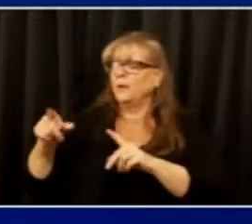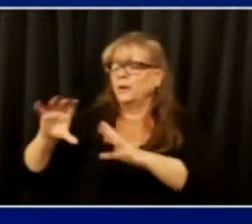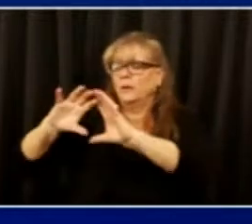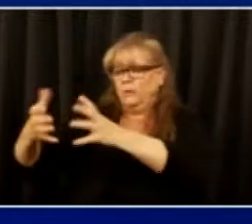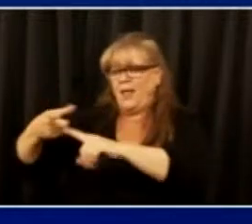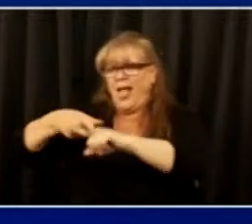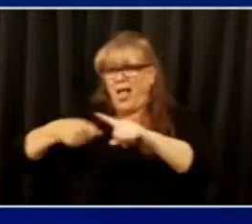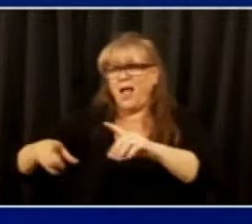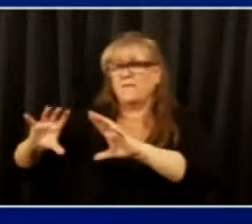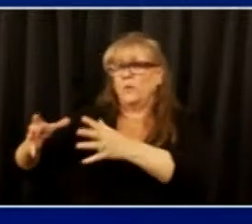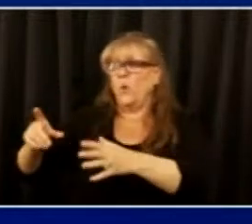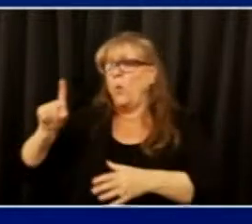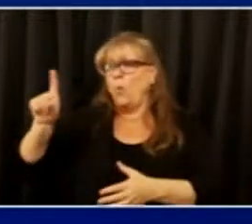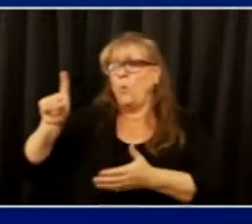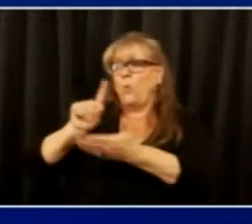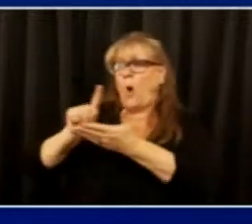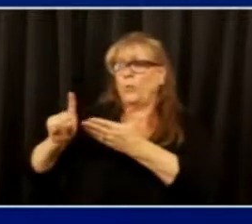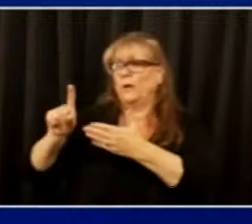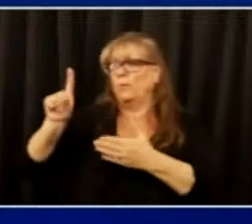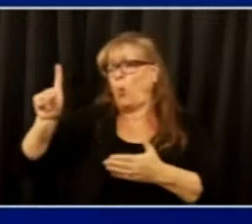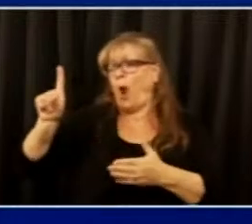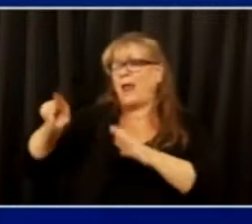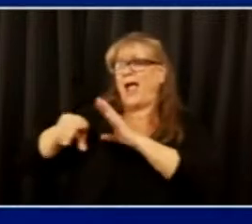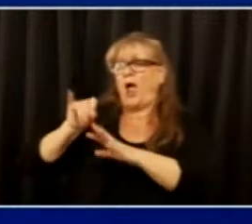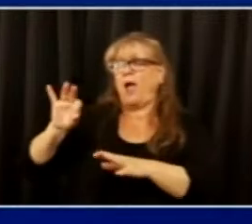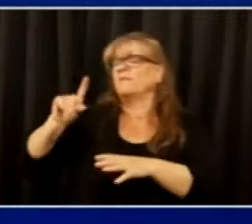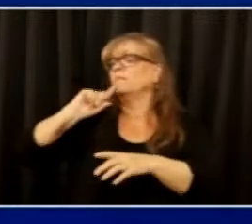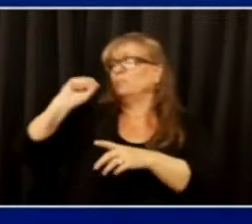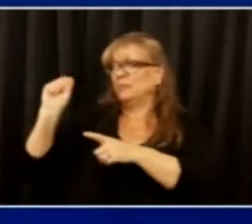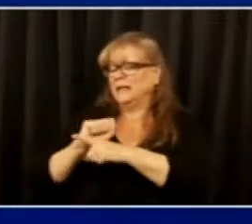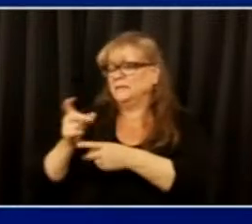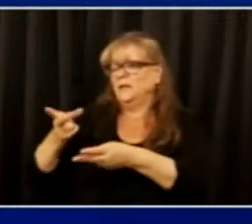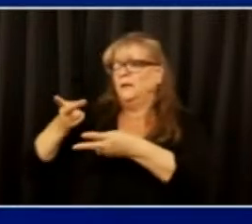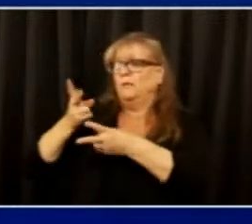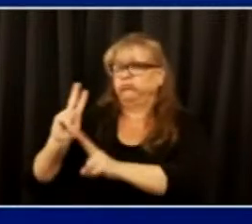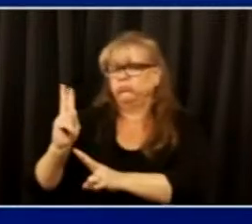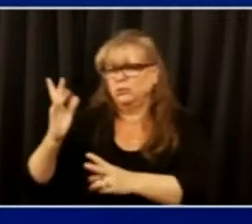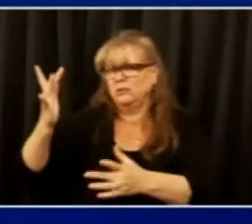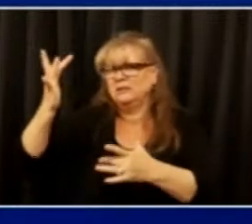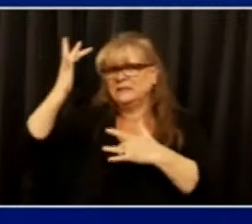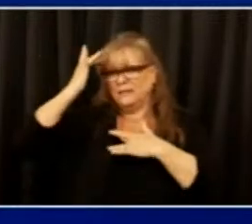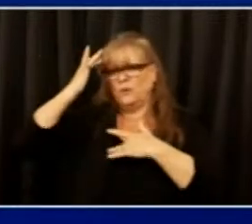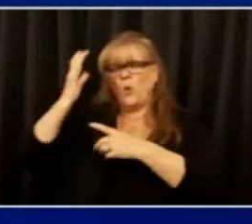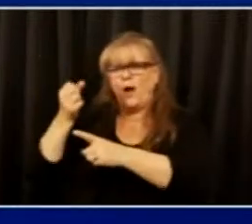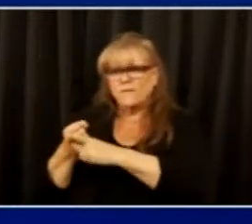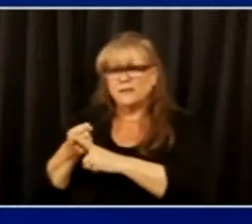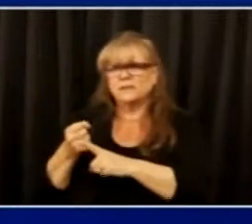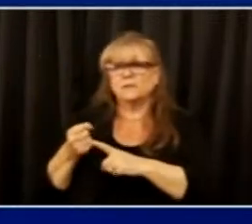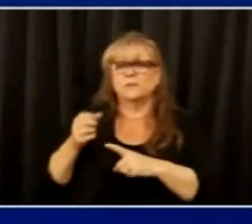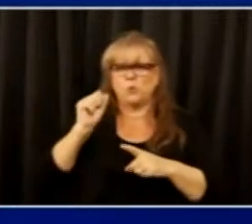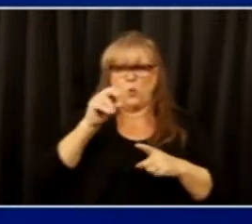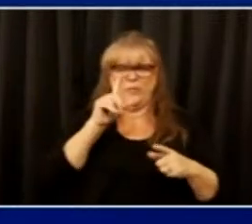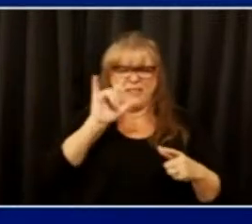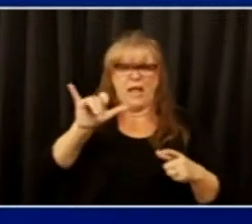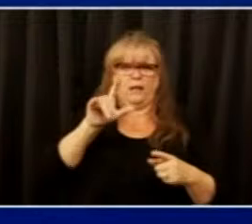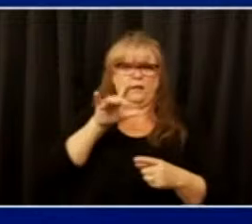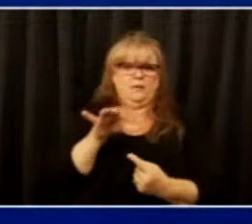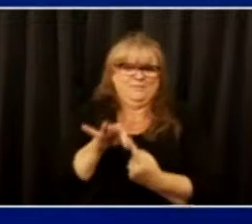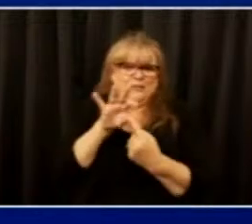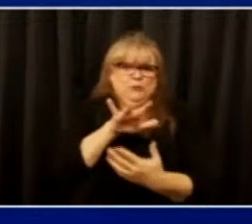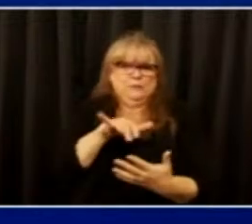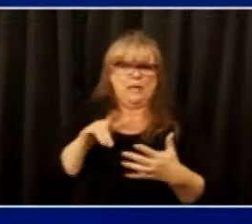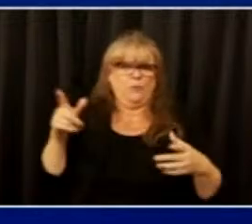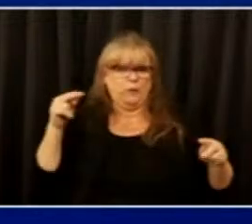COVID-19. So note that this trial is still ongoing. There's going to be at least 2 years of follow-up to be able to evaluate just how long this protection is